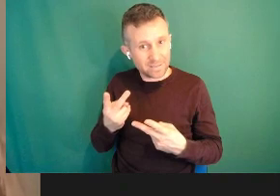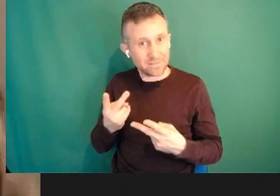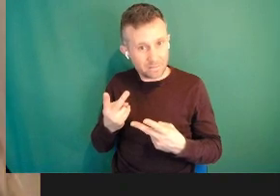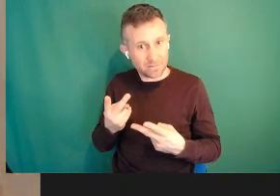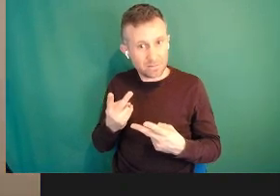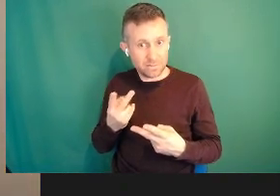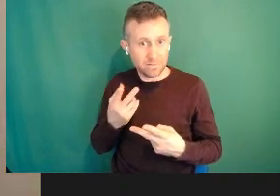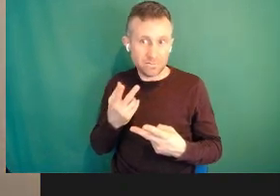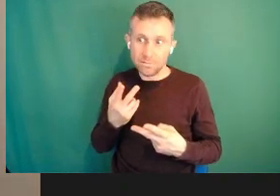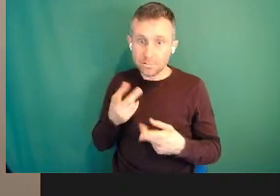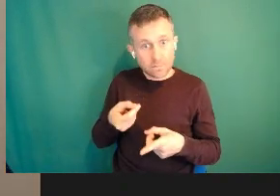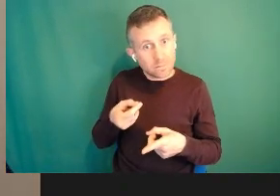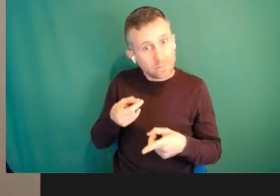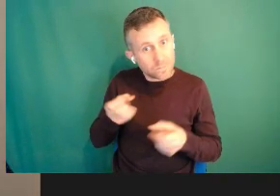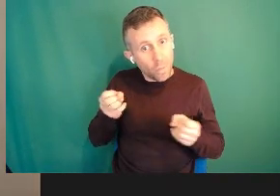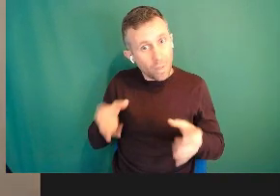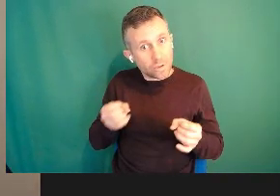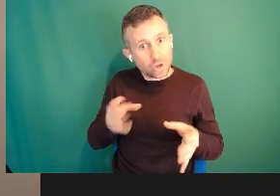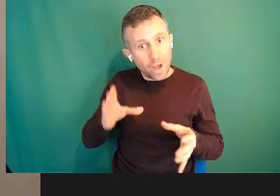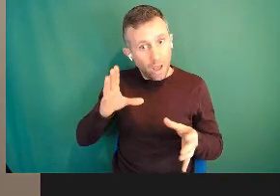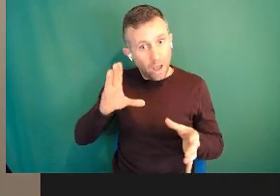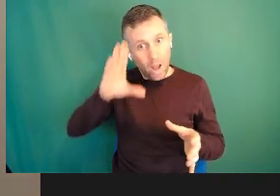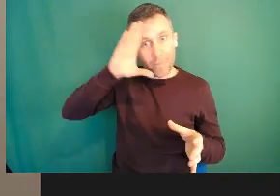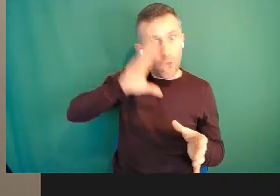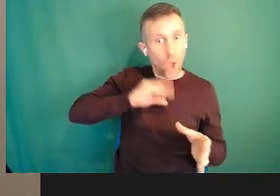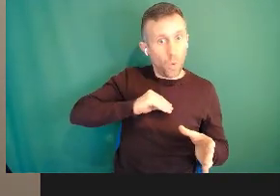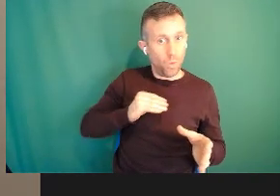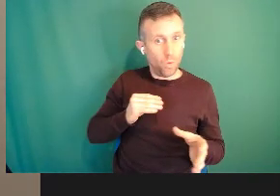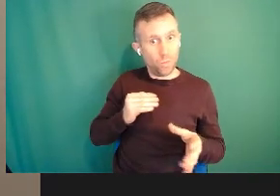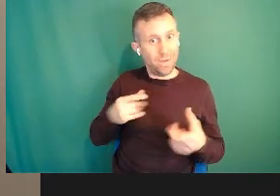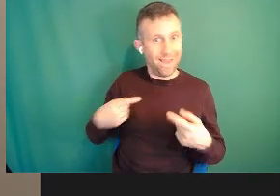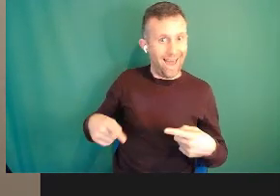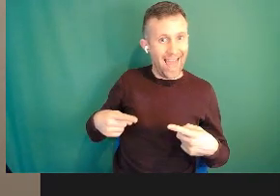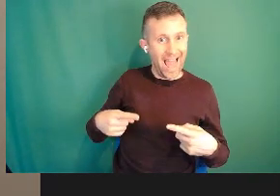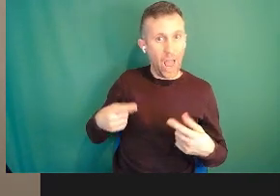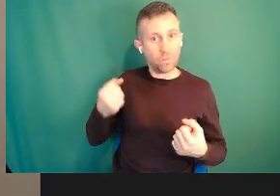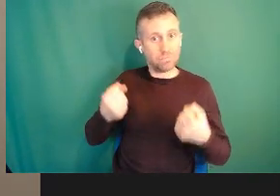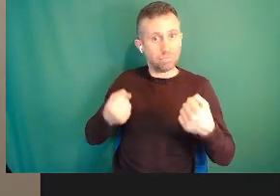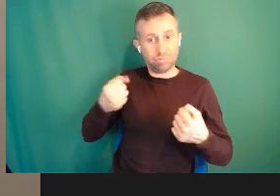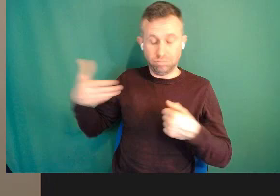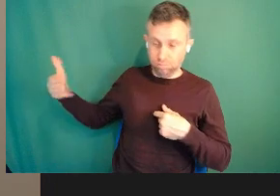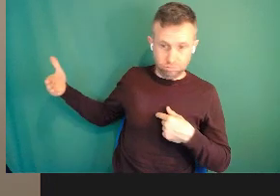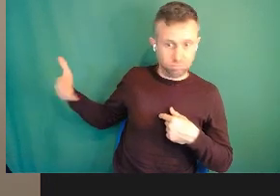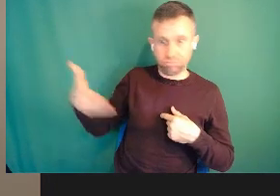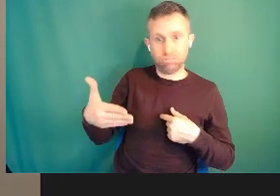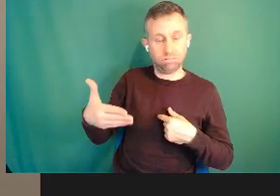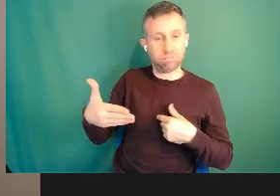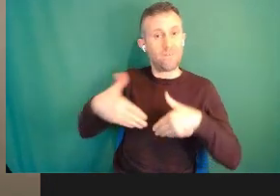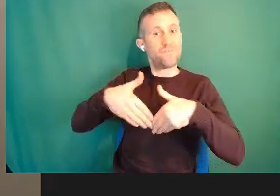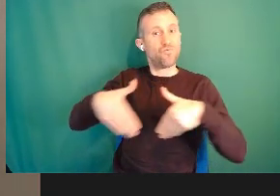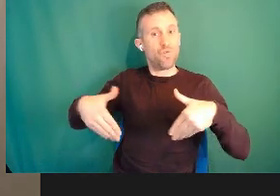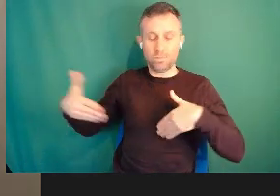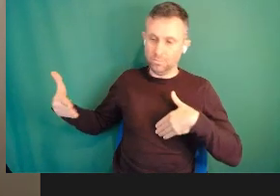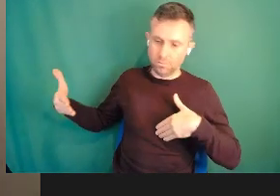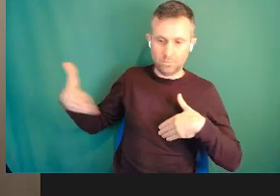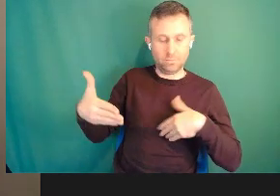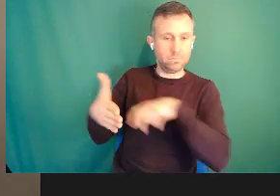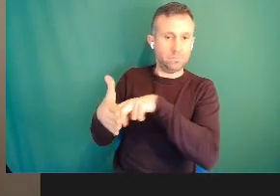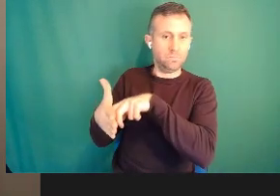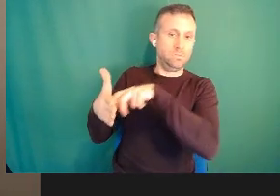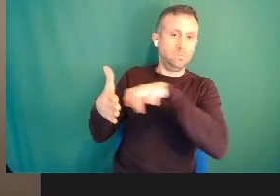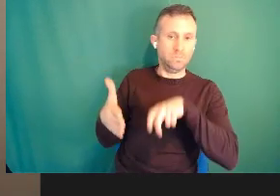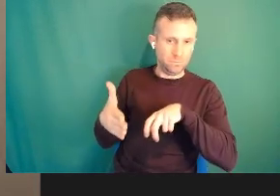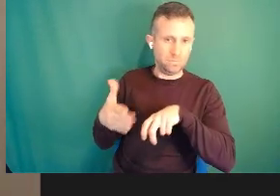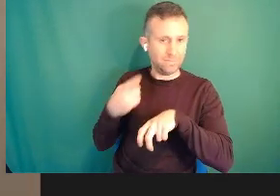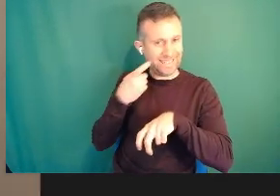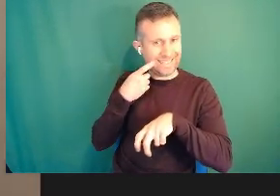if it's if you're the one driving, and you wouldn't be able to drive the car up and walk back again.